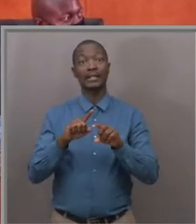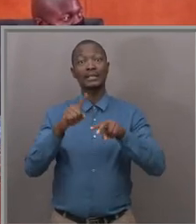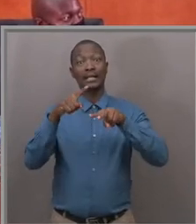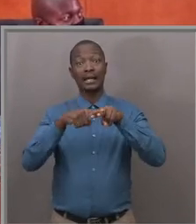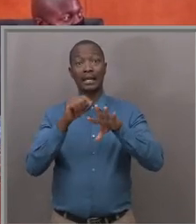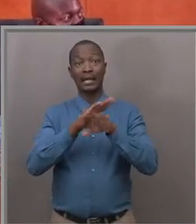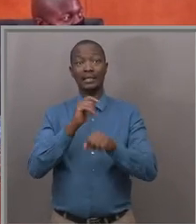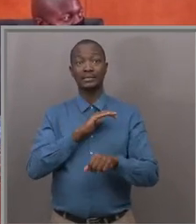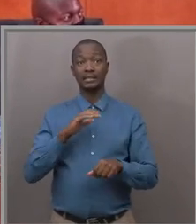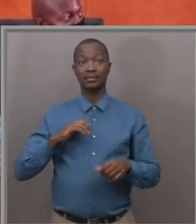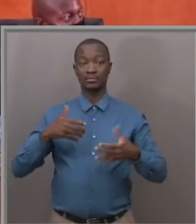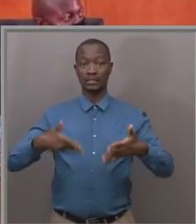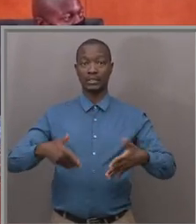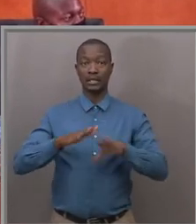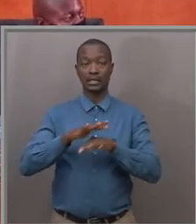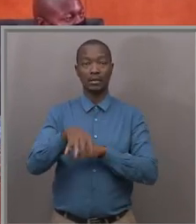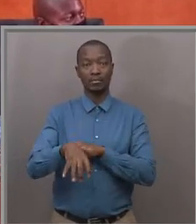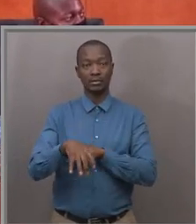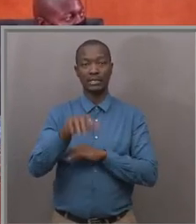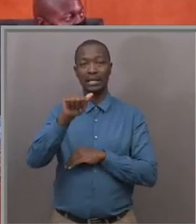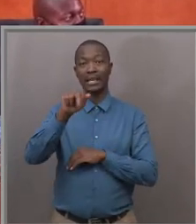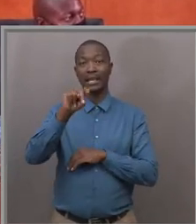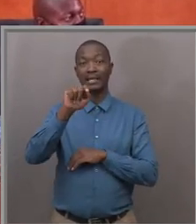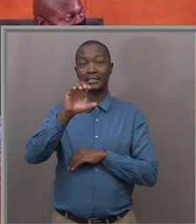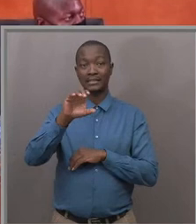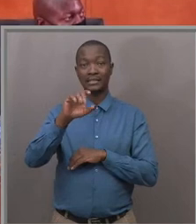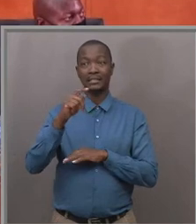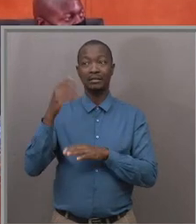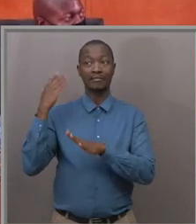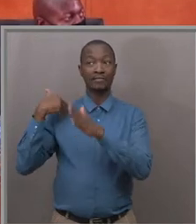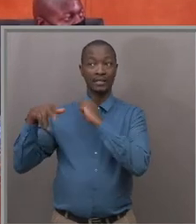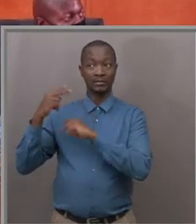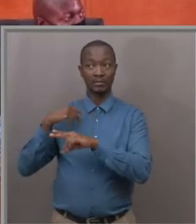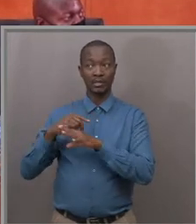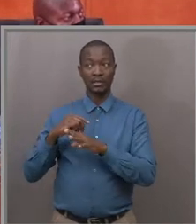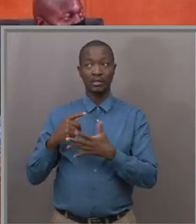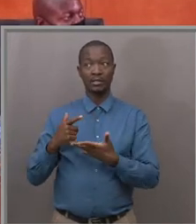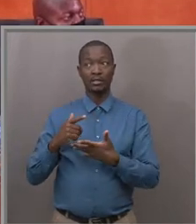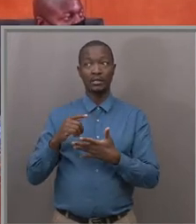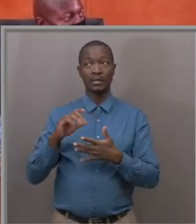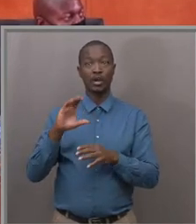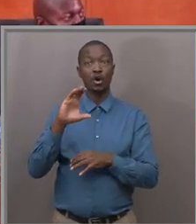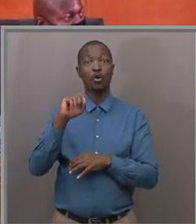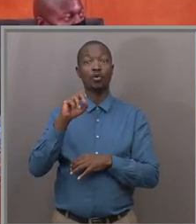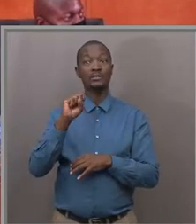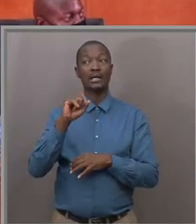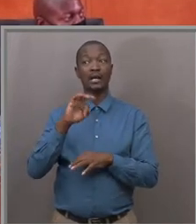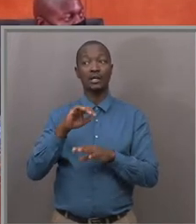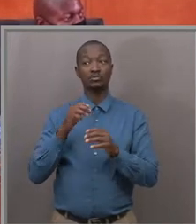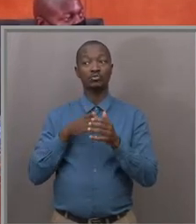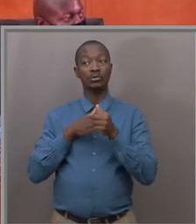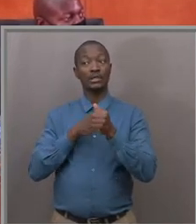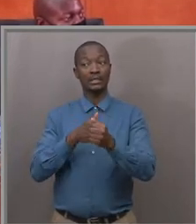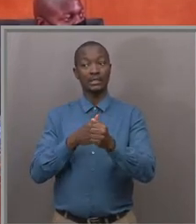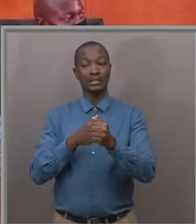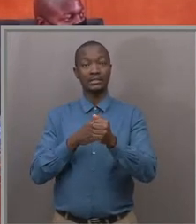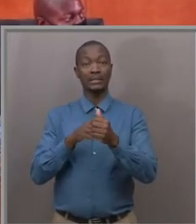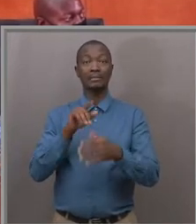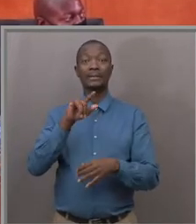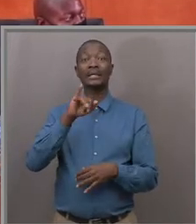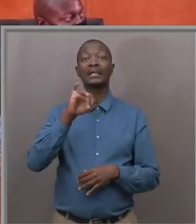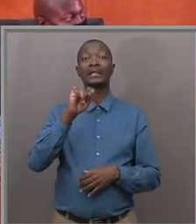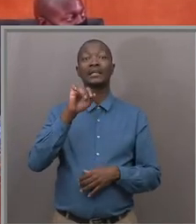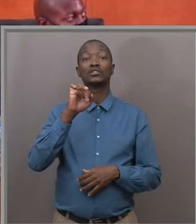our province, ANC veterans and stalwarts, the COSATU leadership, ETOL panel members, the Turkish